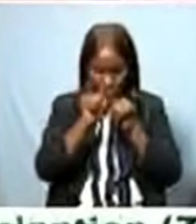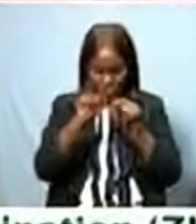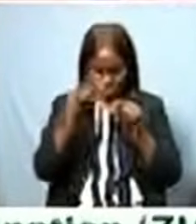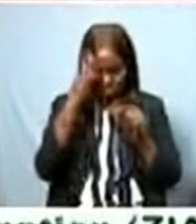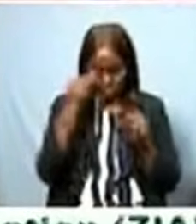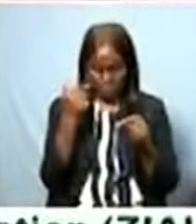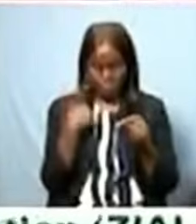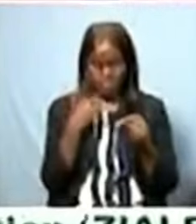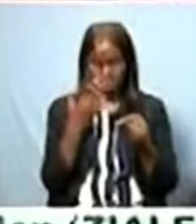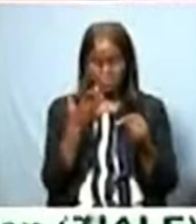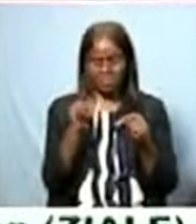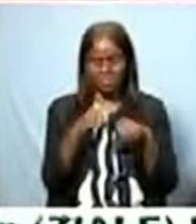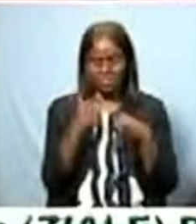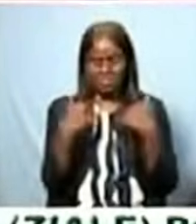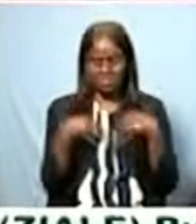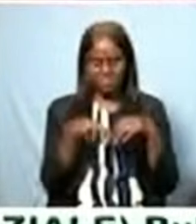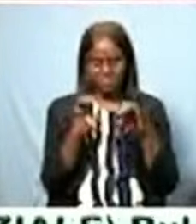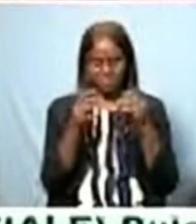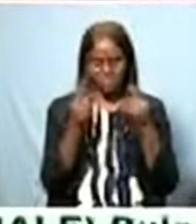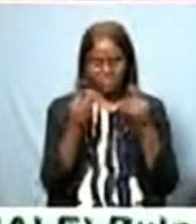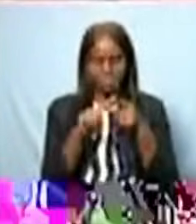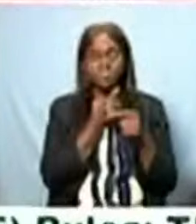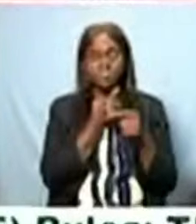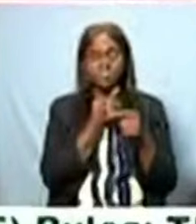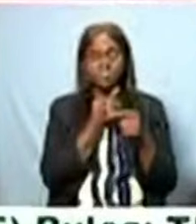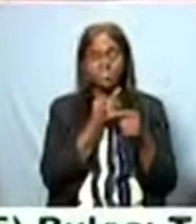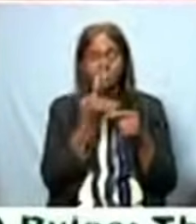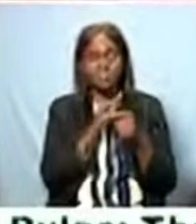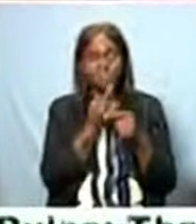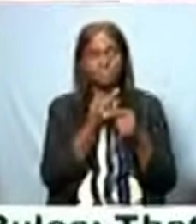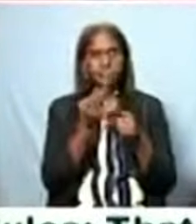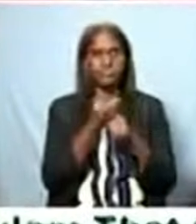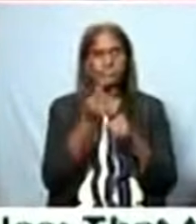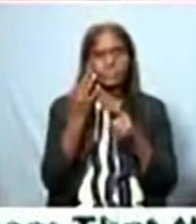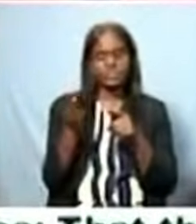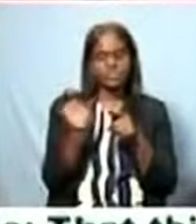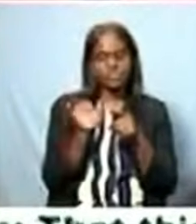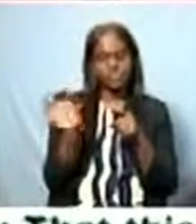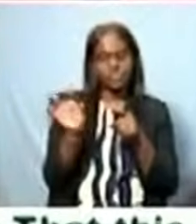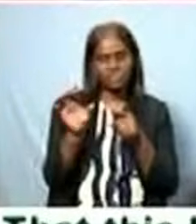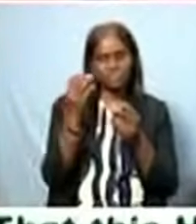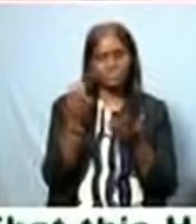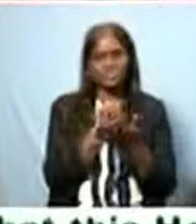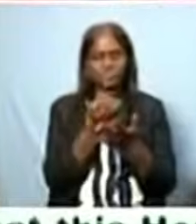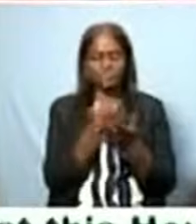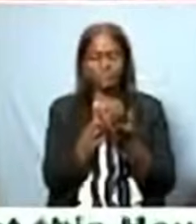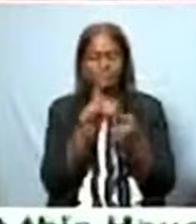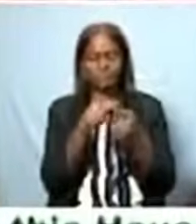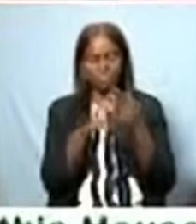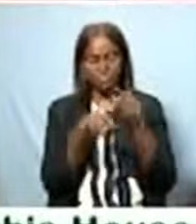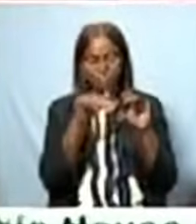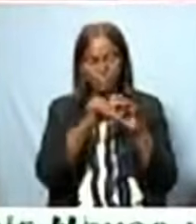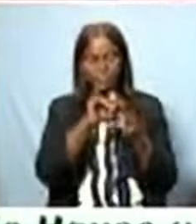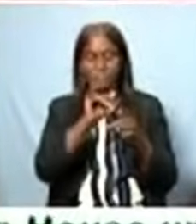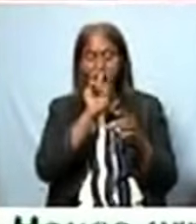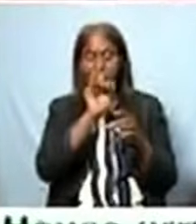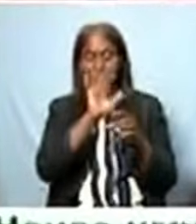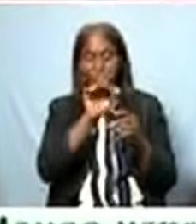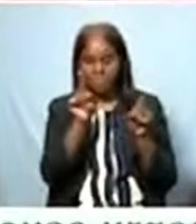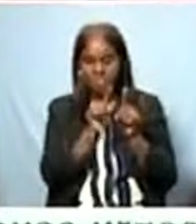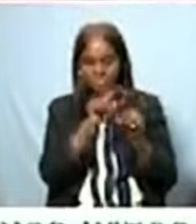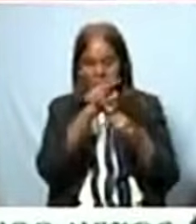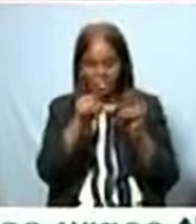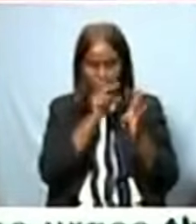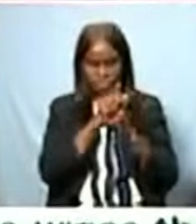is why we continue not only to show this in the sector of the economy, but indeed as it